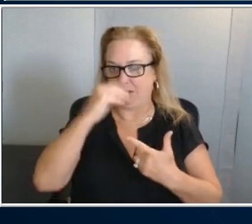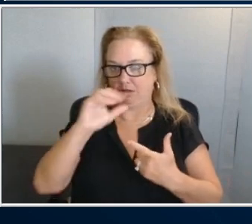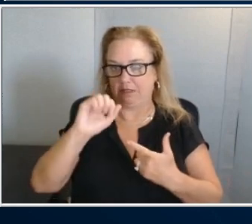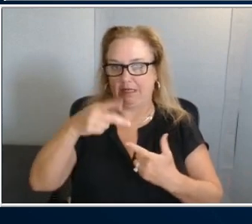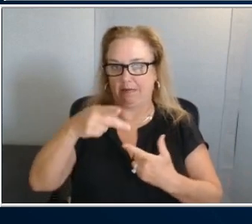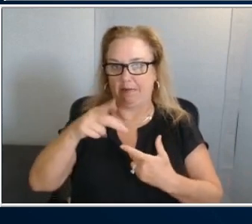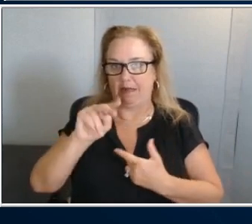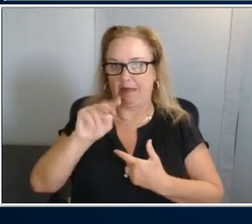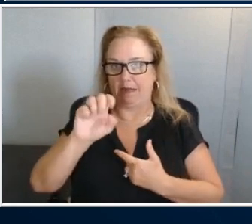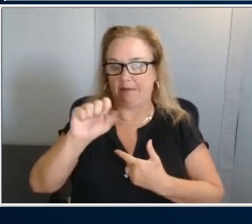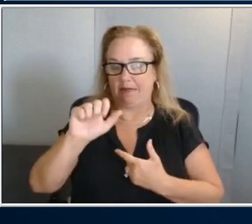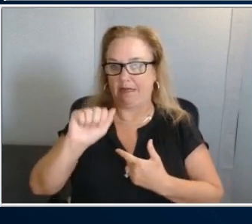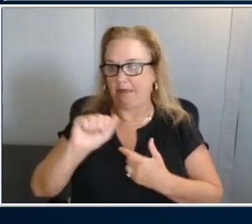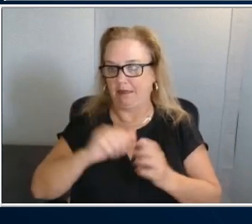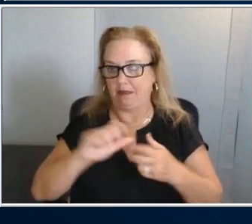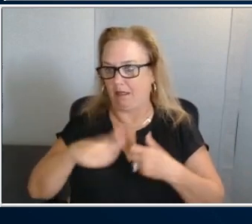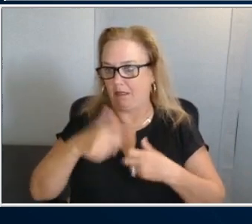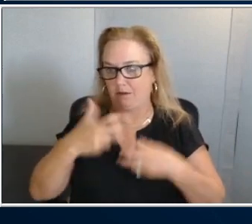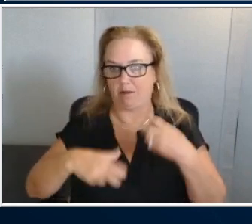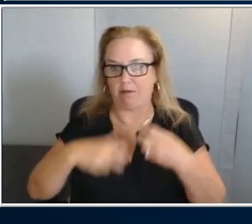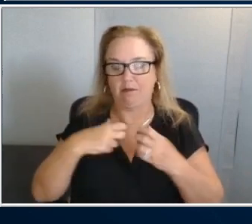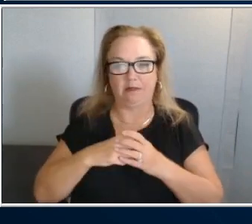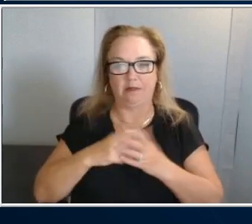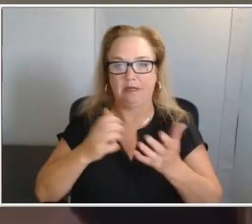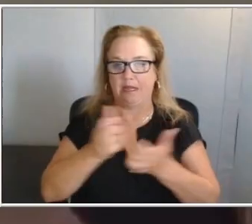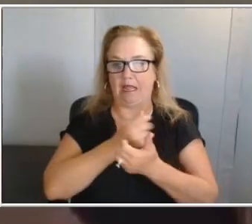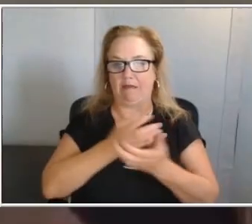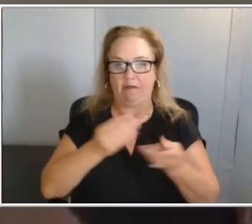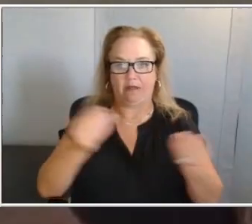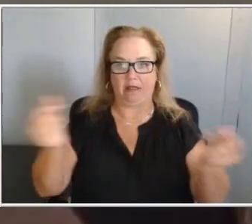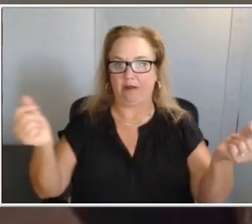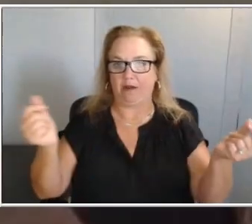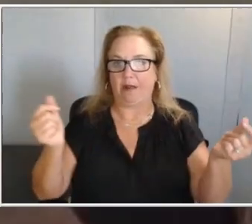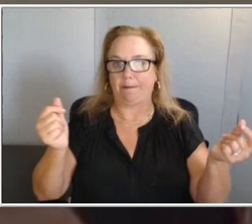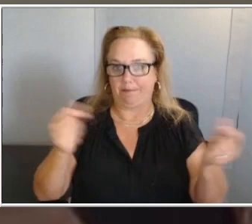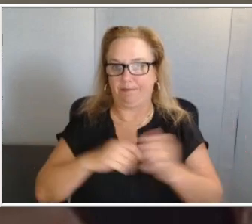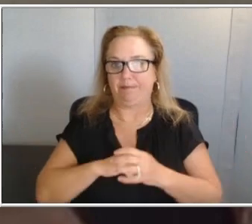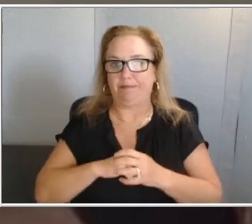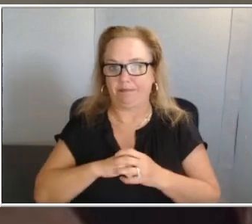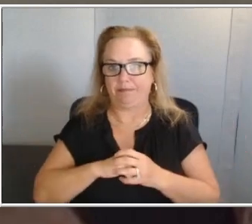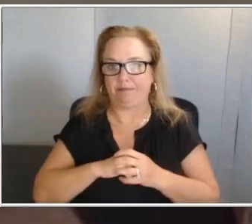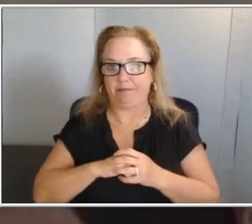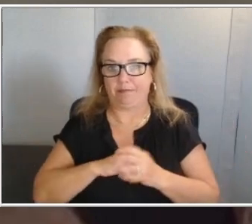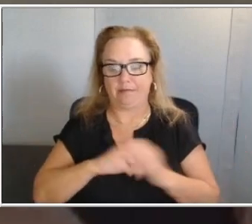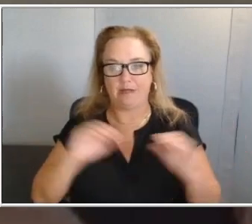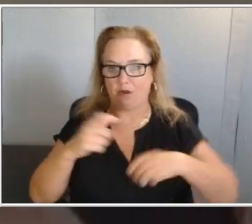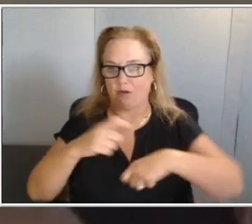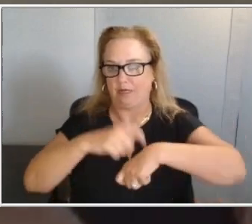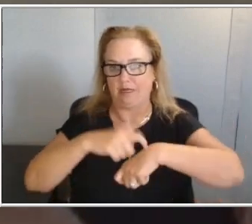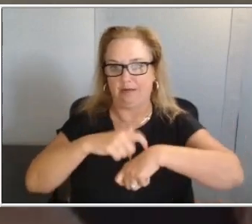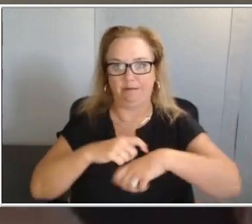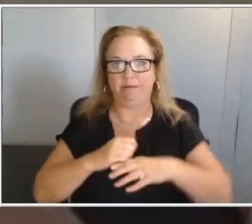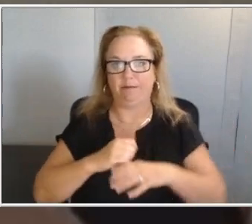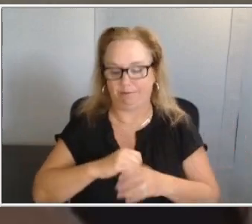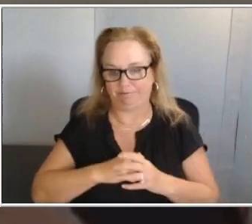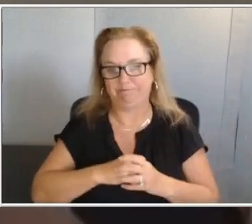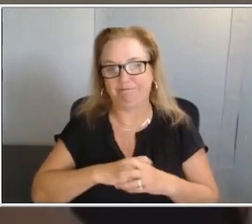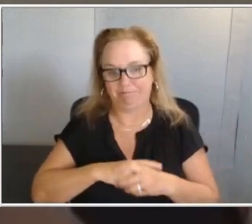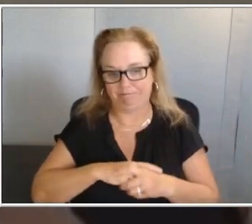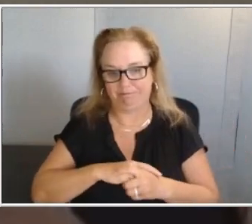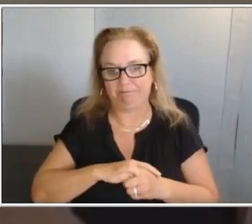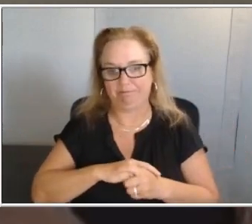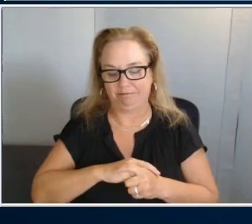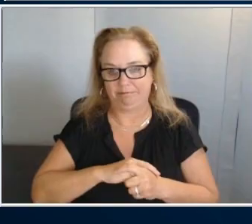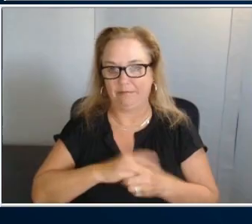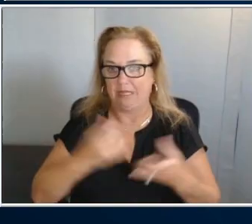or any of the other problems you had? Everything cleared right up. in no That's time. incredible. Within a month. And then you